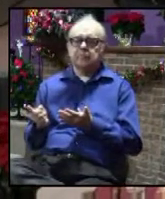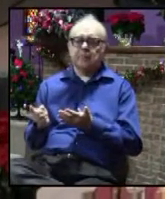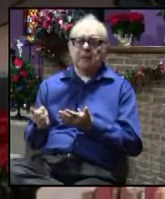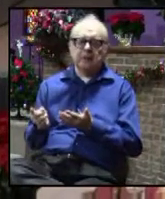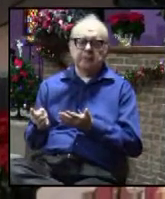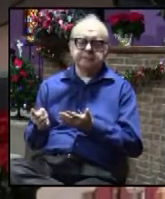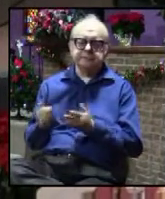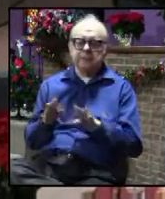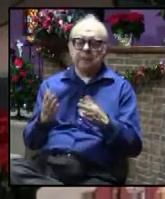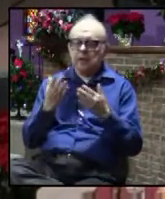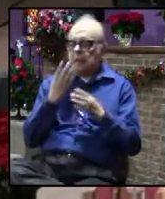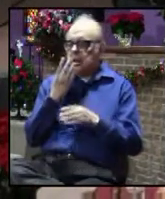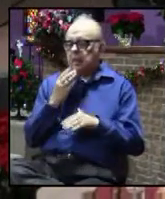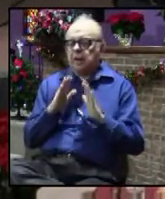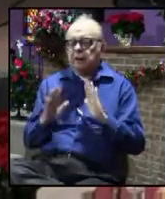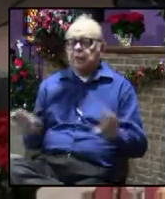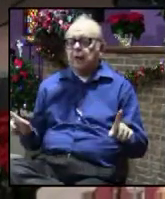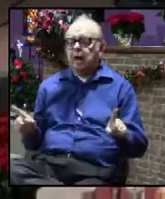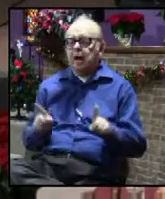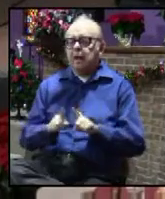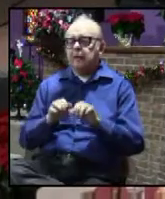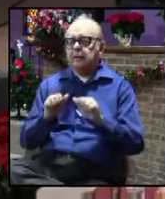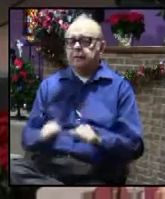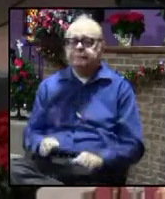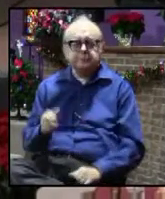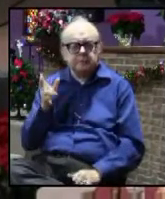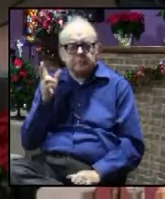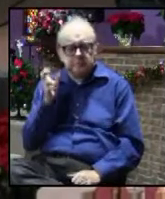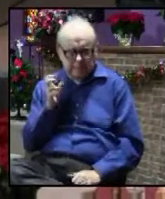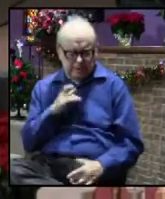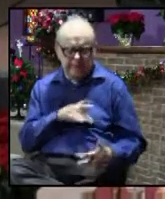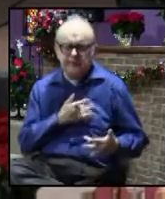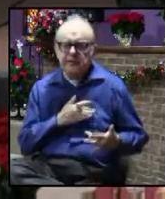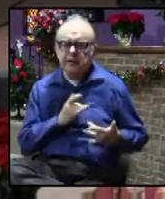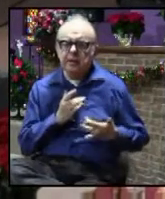as quiet as you can, listening.